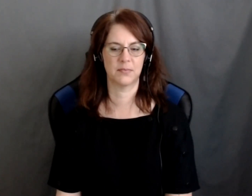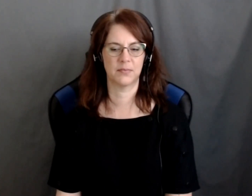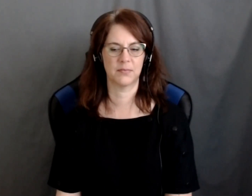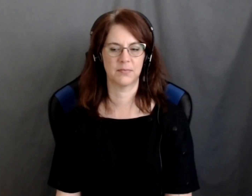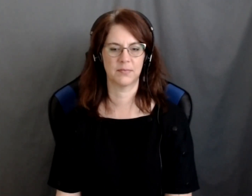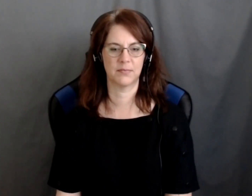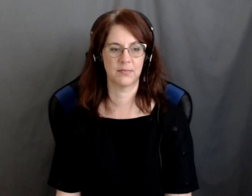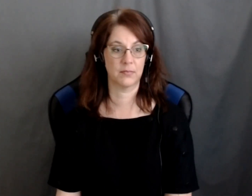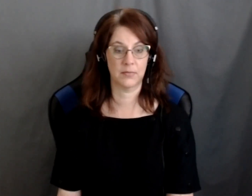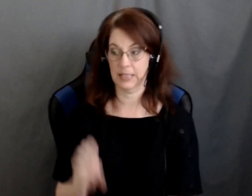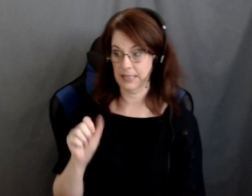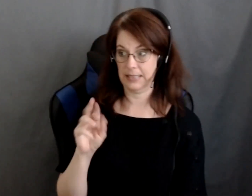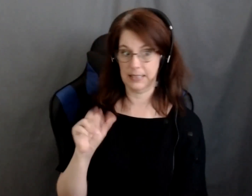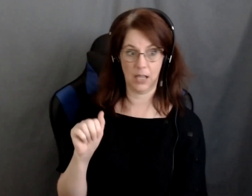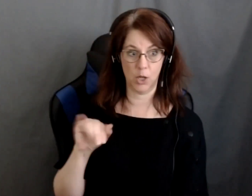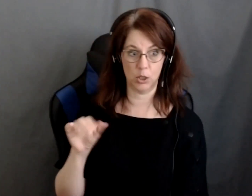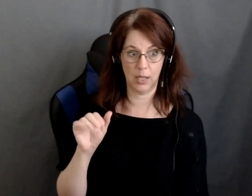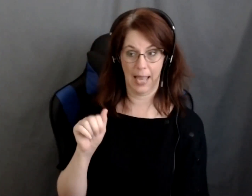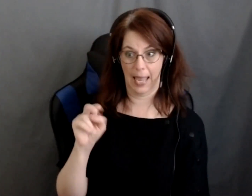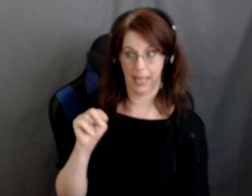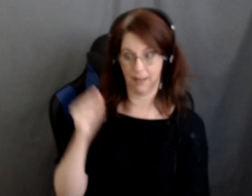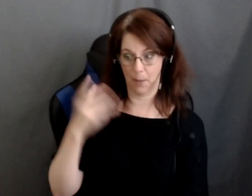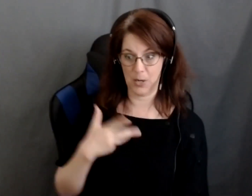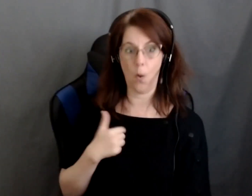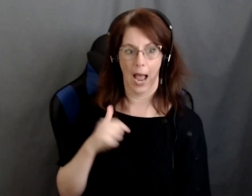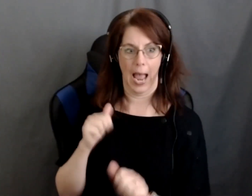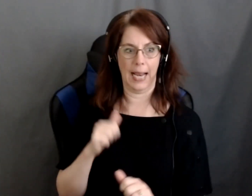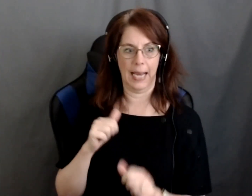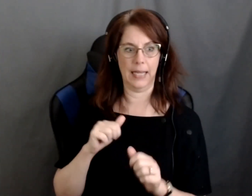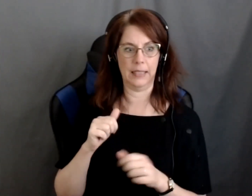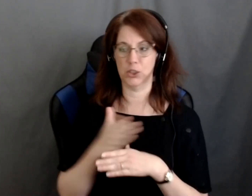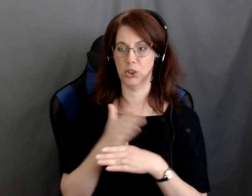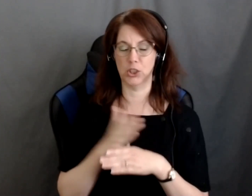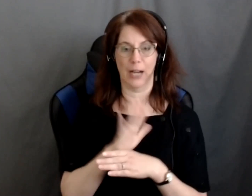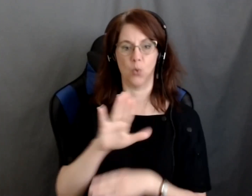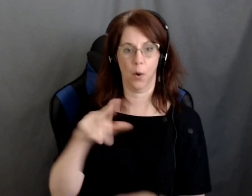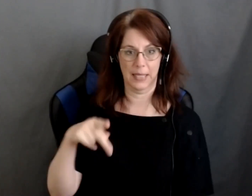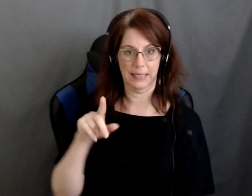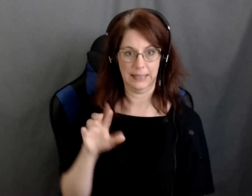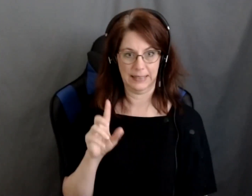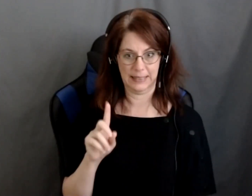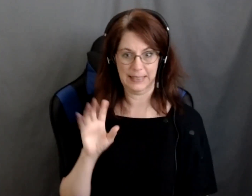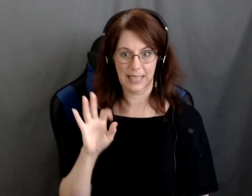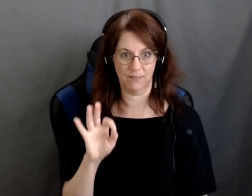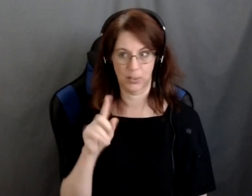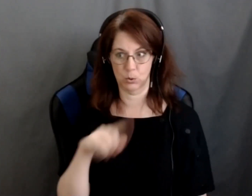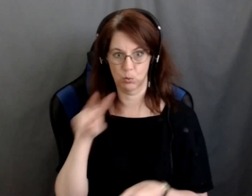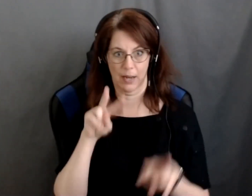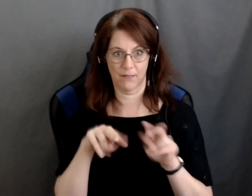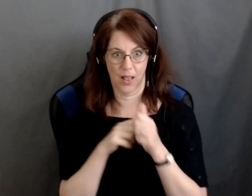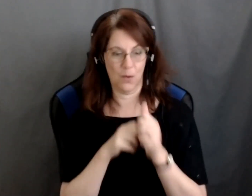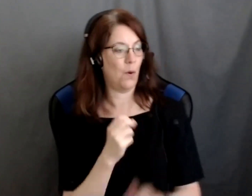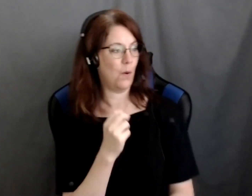And if you let me know which slide you are on, I'm able to screen share that PDF so the audience can follow along.